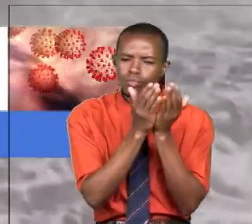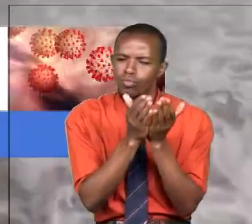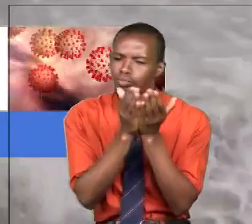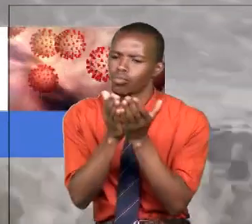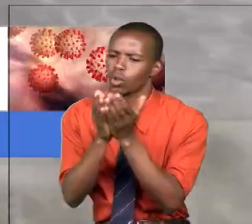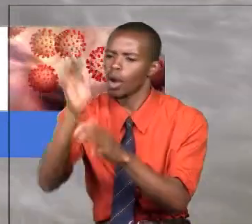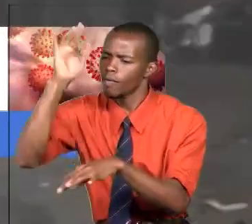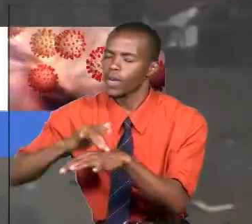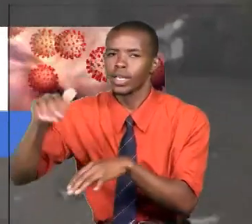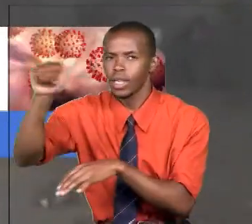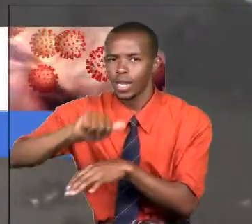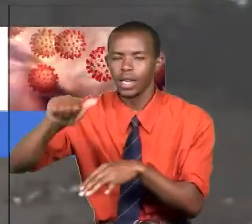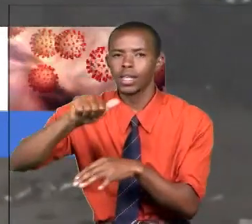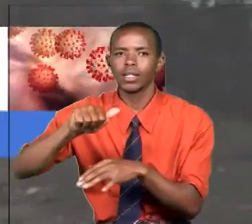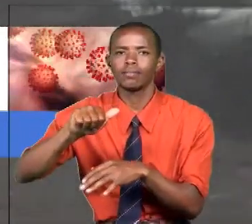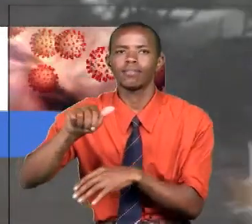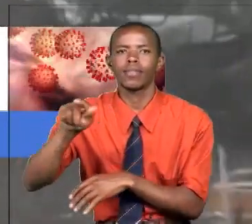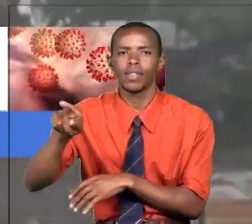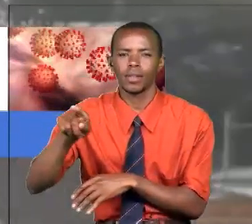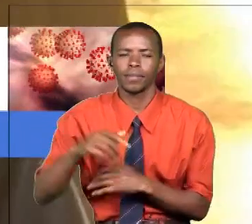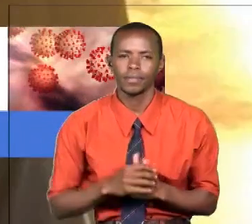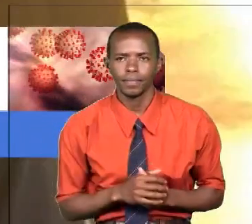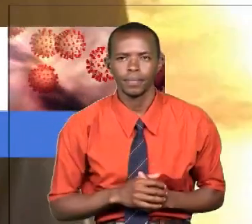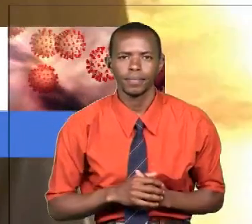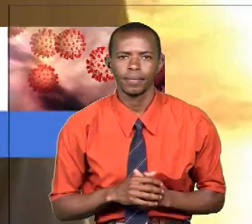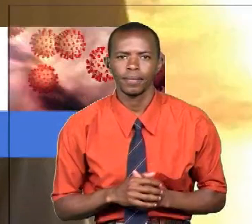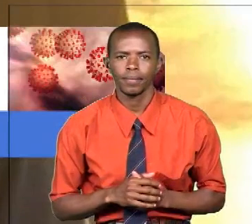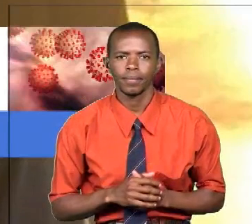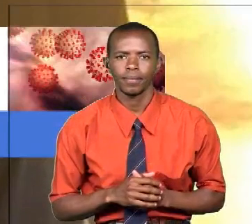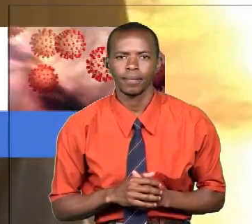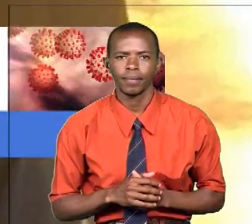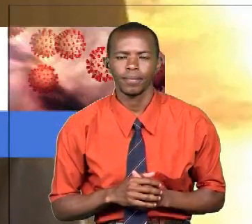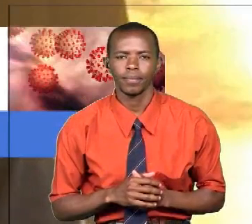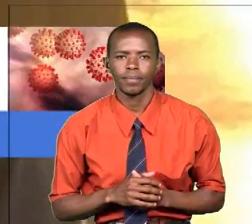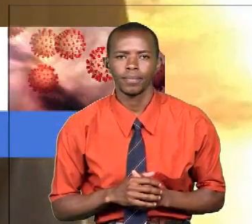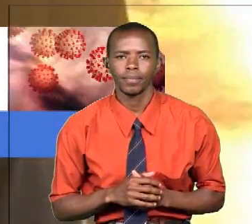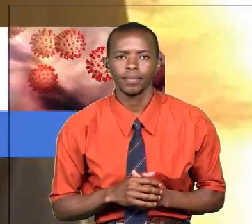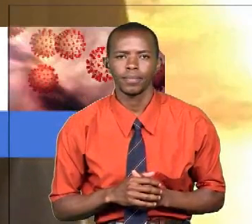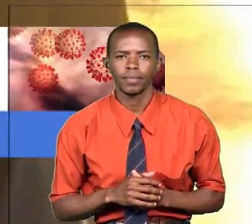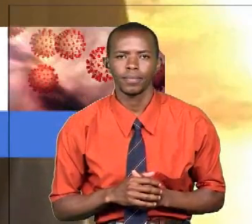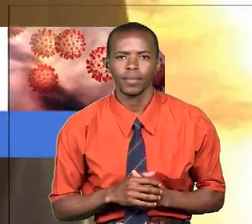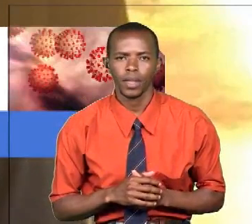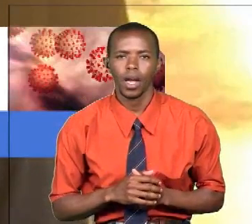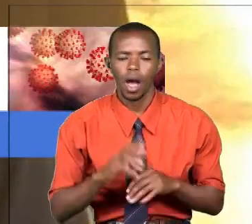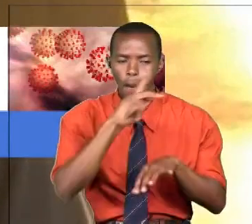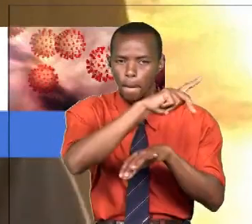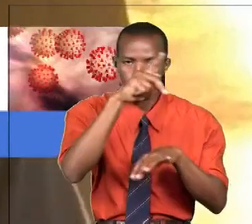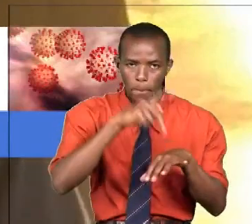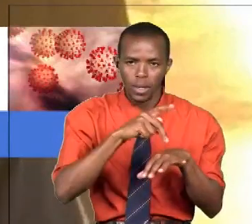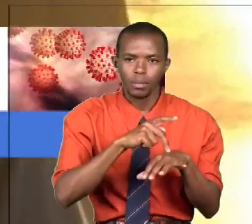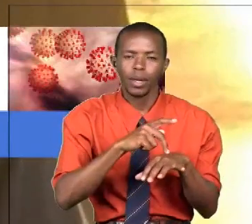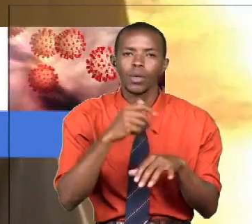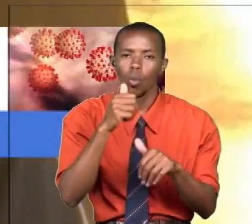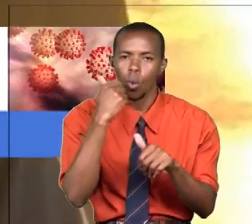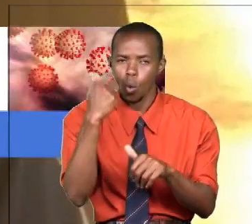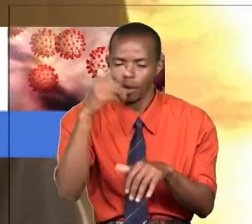disaster hit areas, including Boho and Cebu. On behalf of the Philippine provinces that are affected,